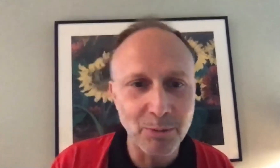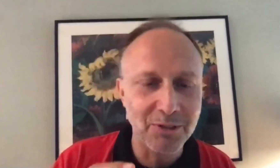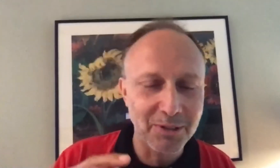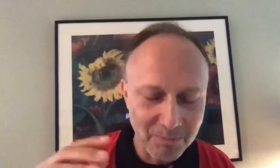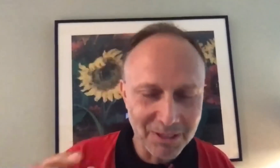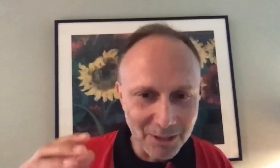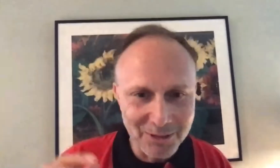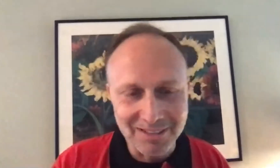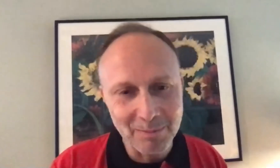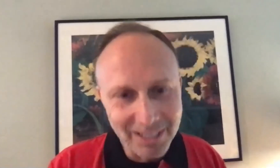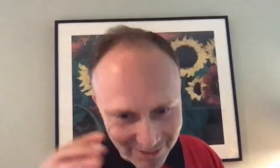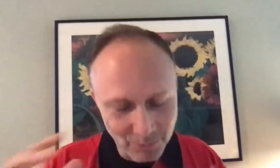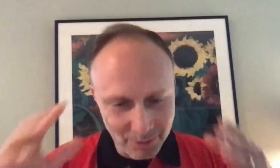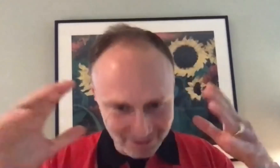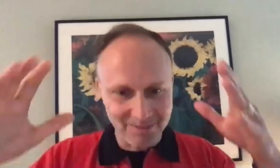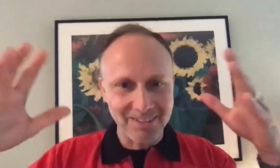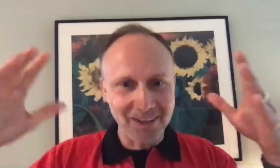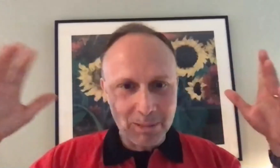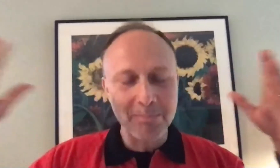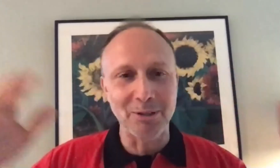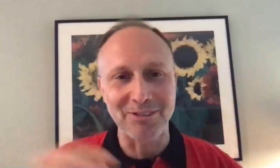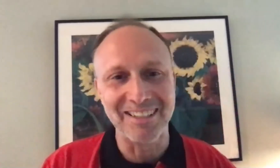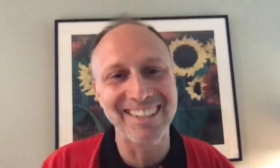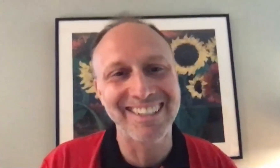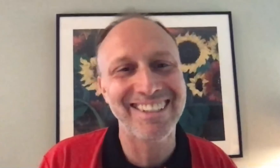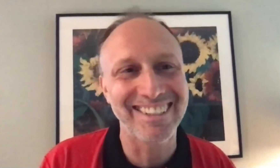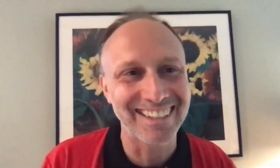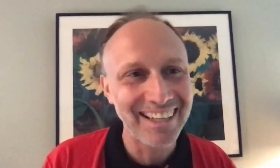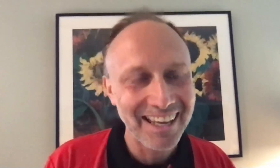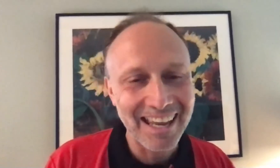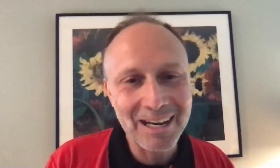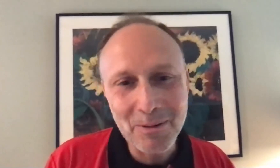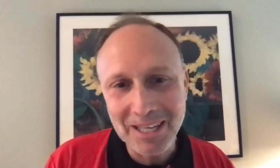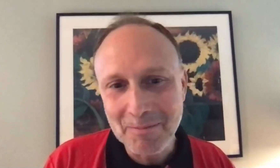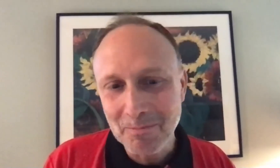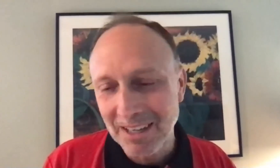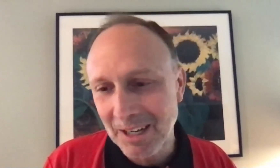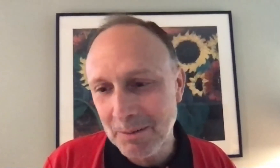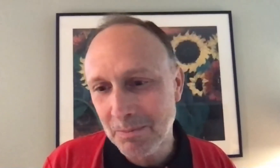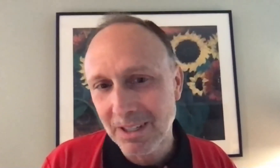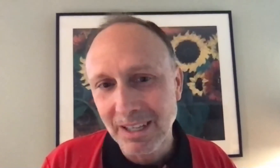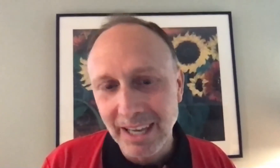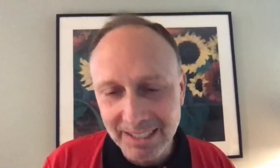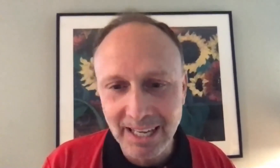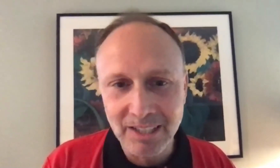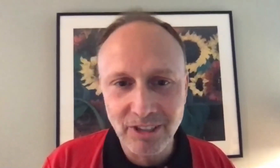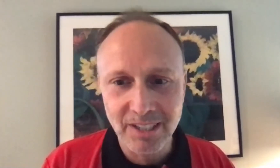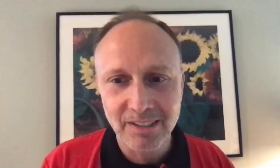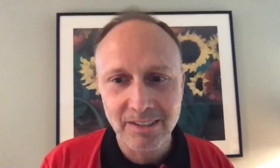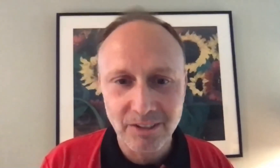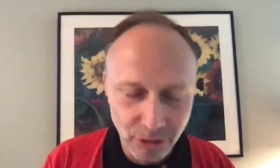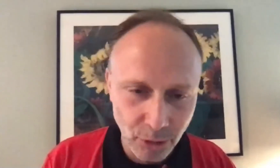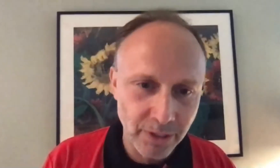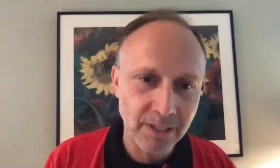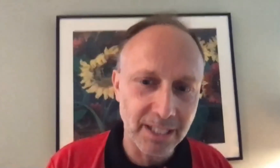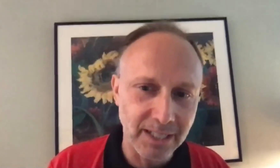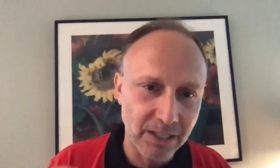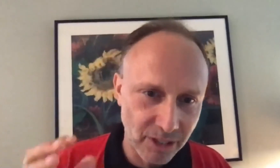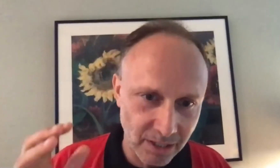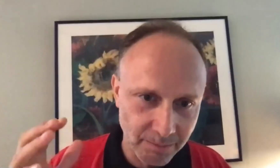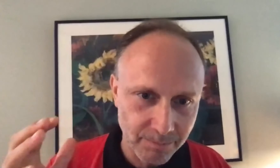When we first met Zawadi, I think she couldn't have been more than, I don't know, was she even 5? I guess she must have been 5, but it